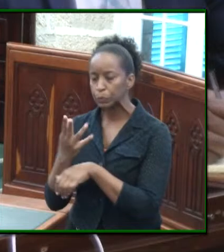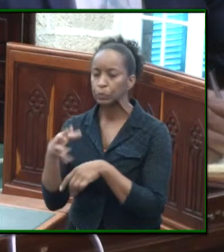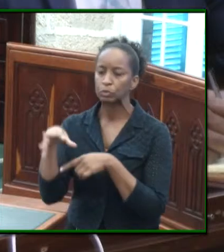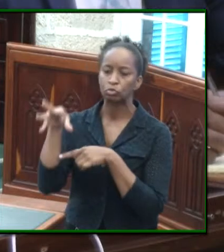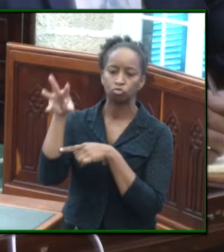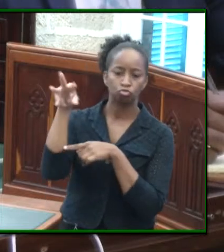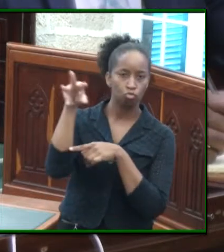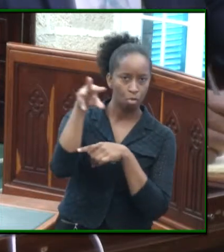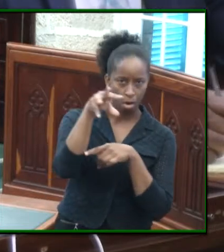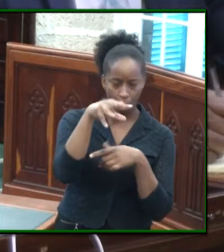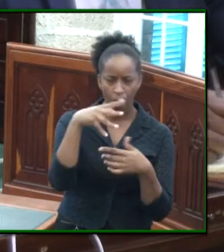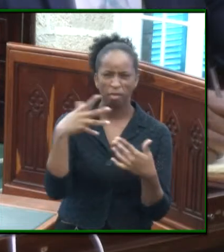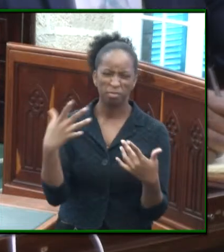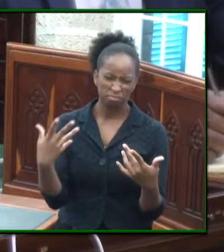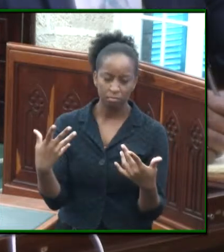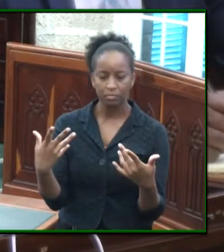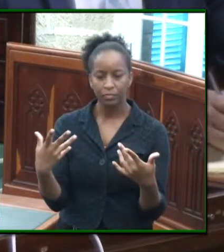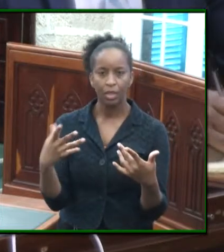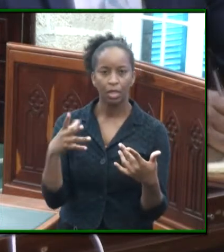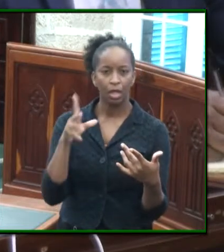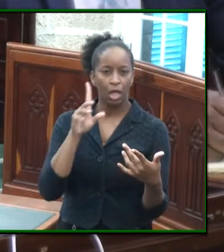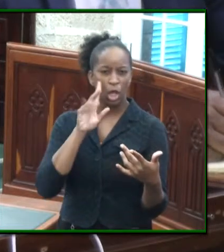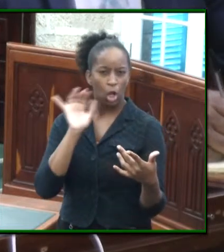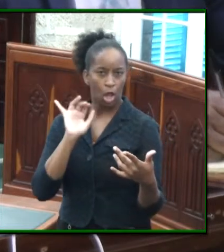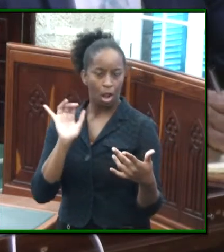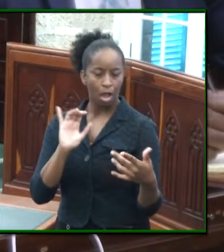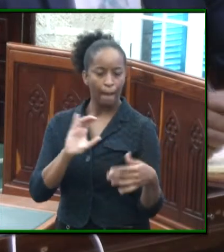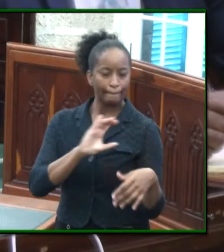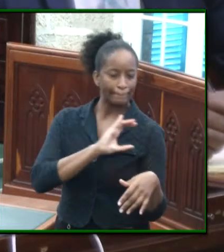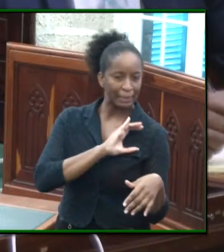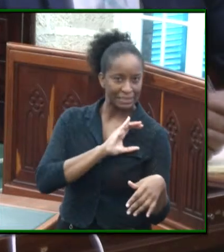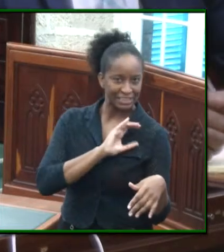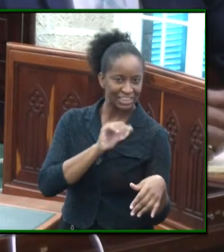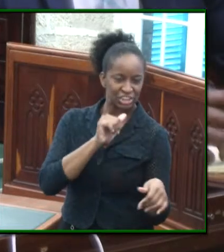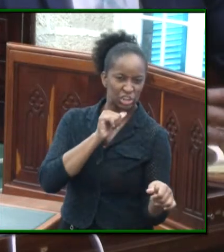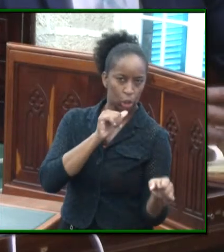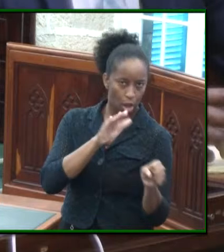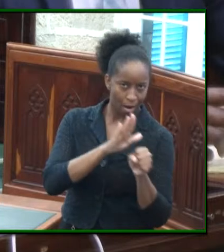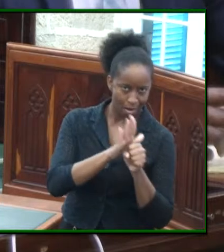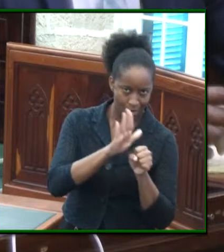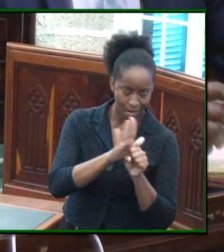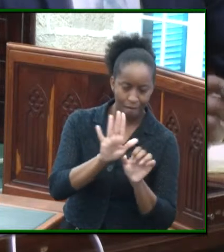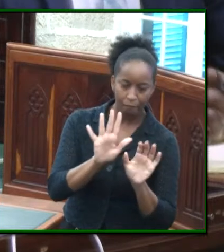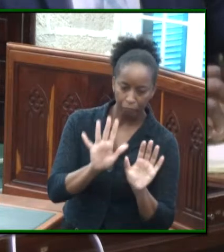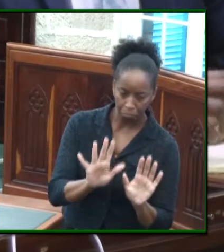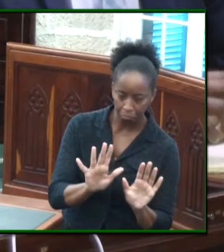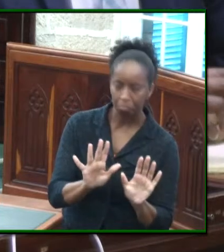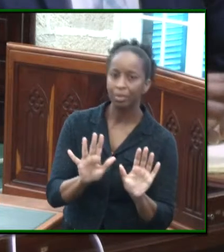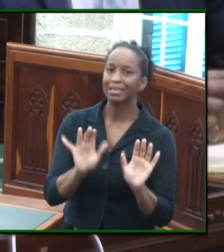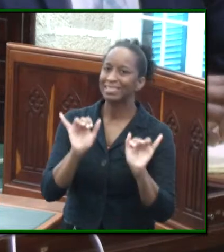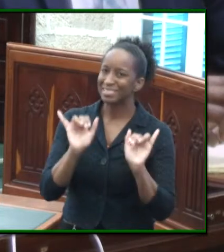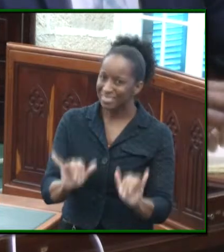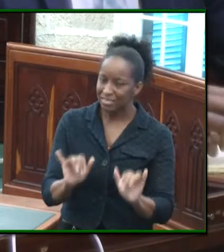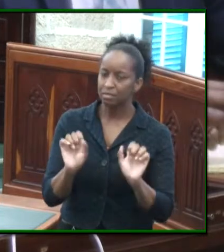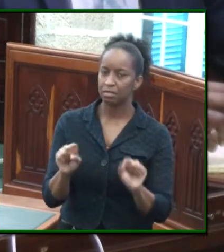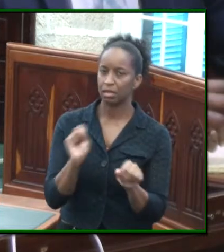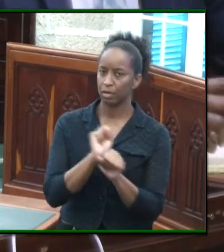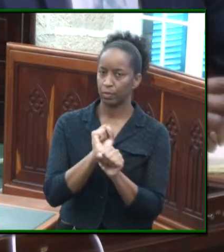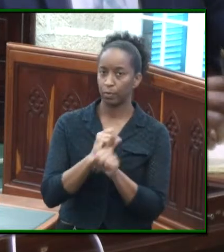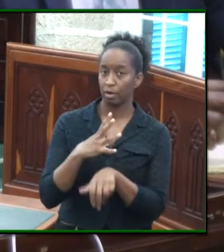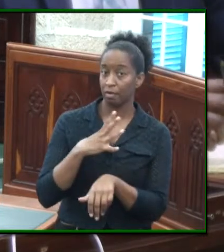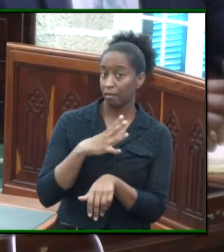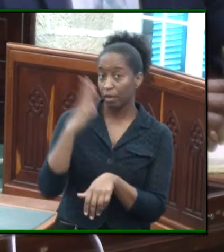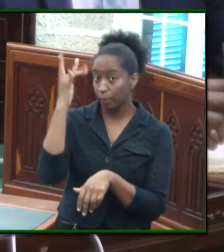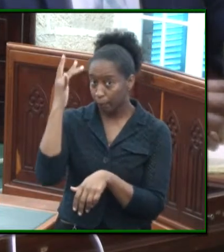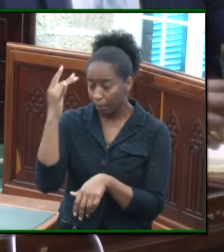our streetscape and so on, all of those things have helped to reduce the need for bodies on the ground. But